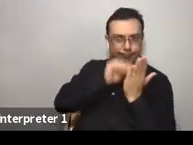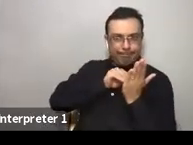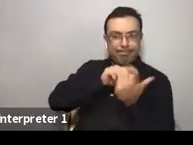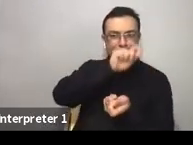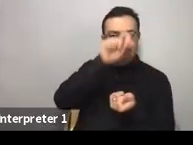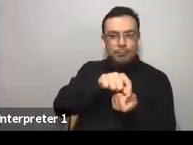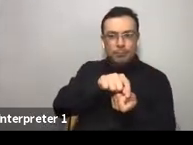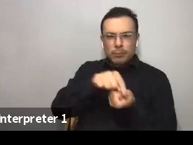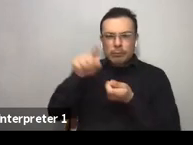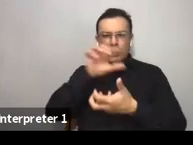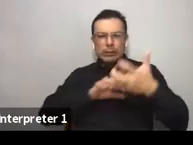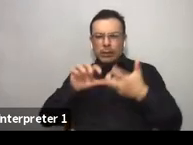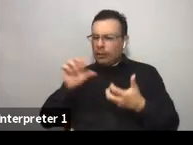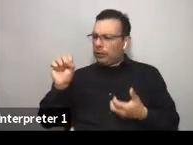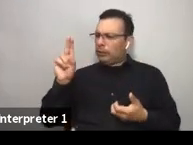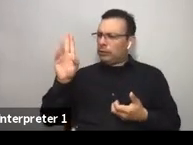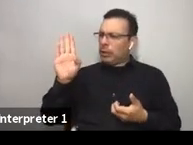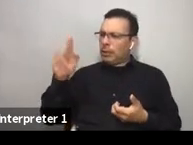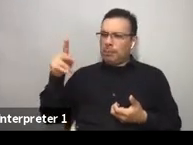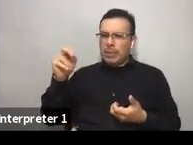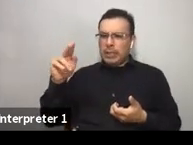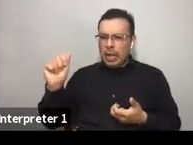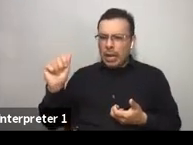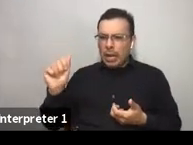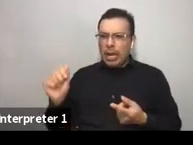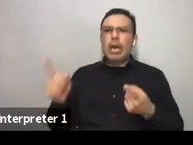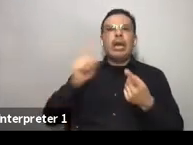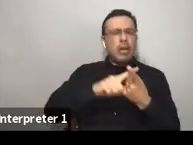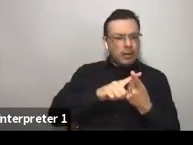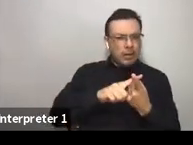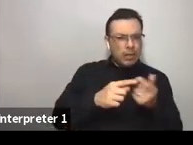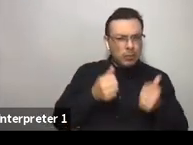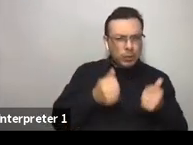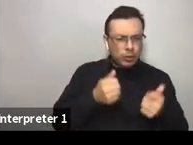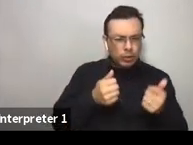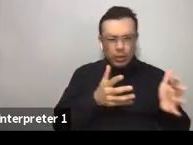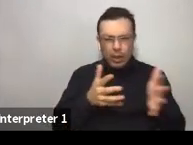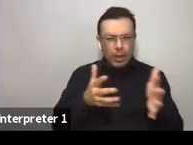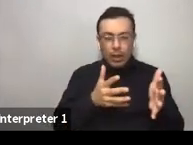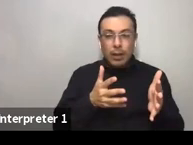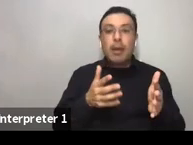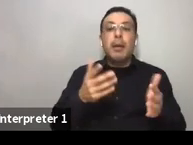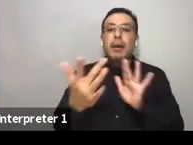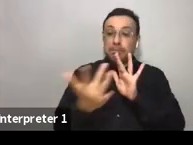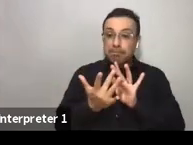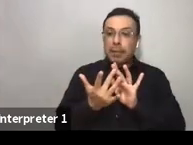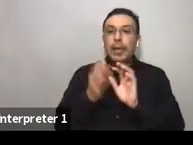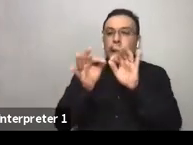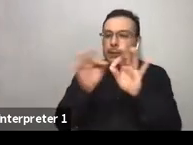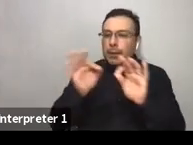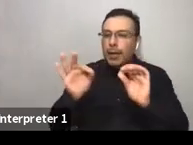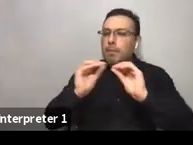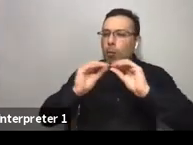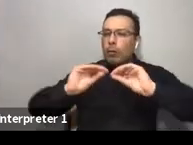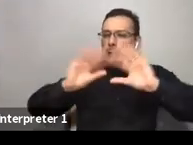that in the confidentiality toolkit that you can check out. And again, we can provide technical assistance. We